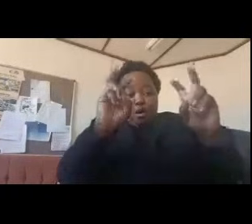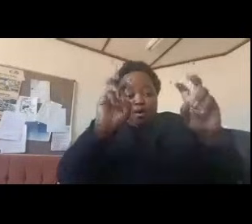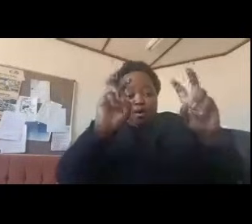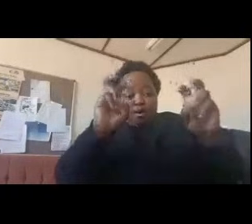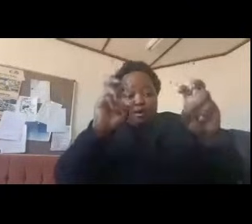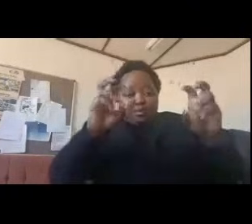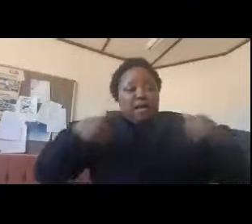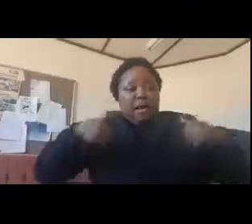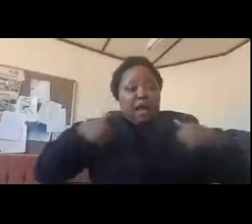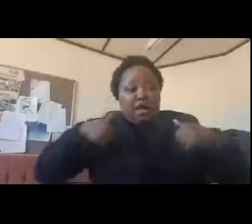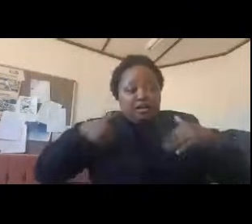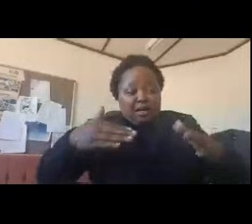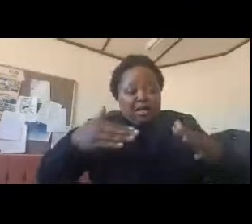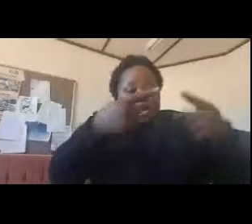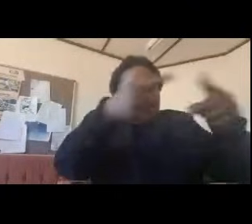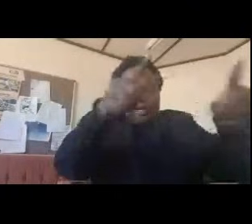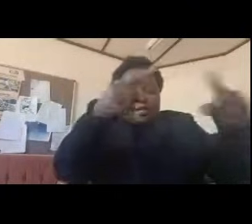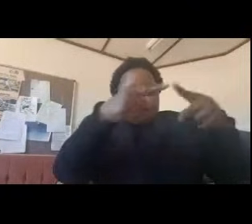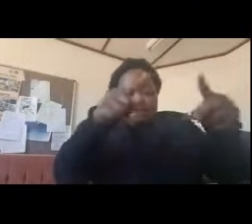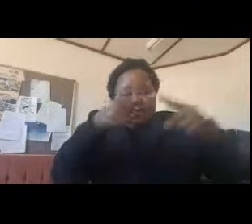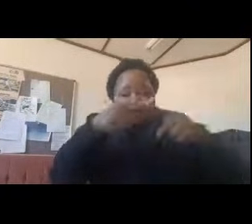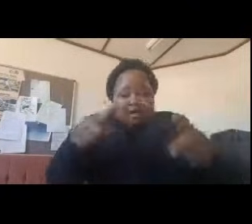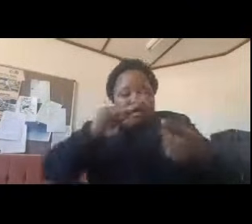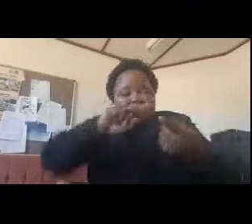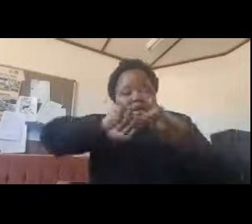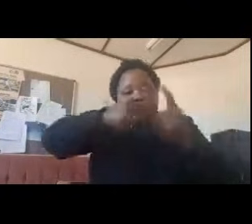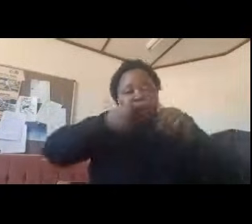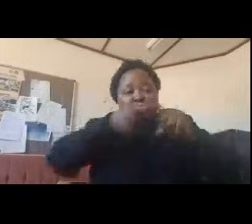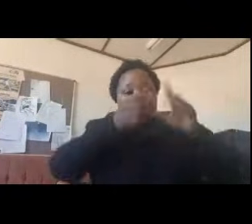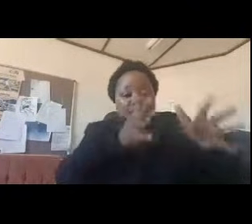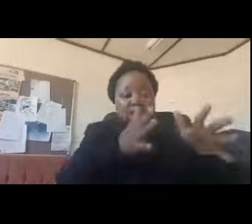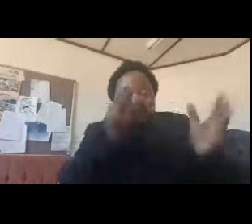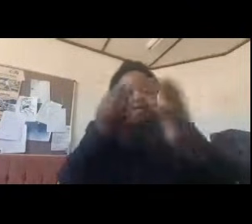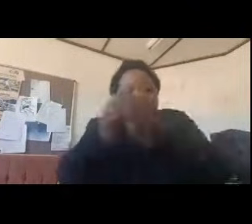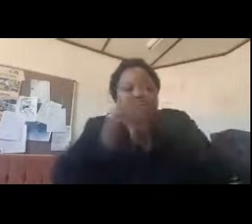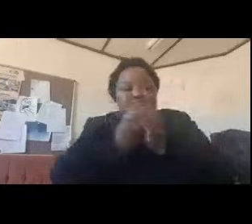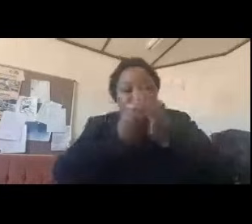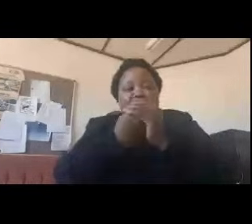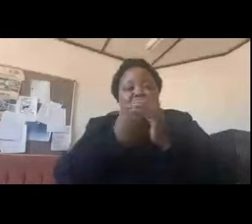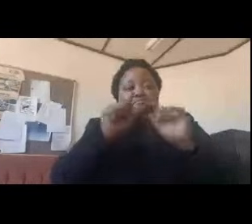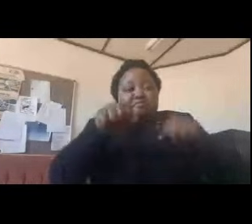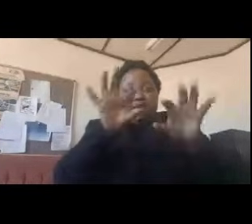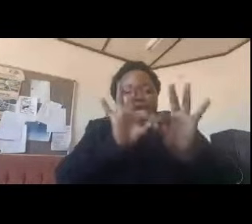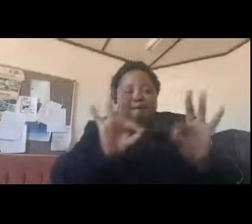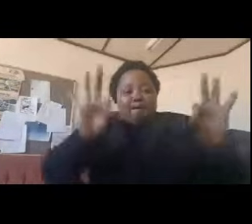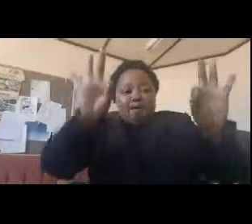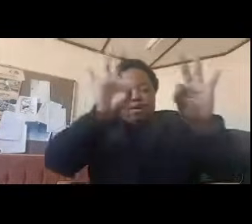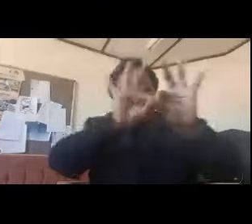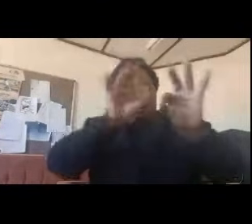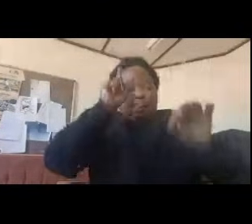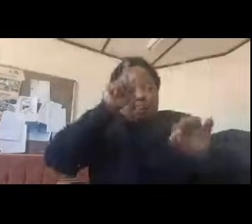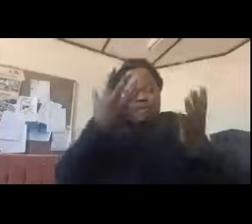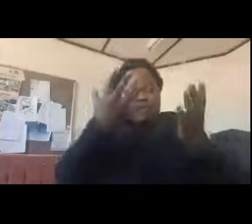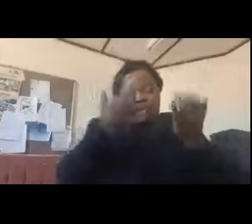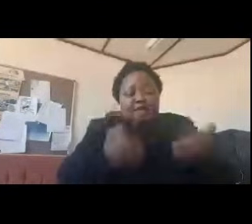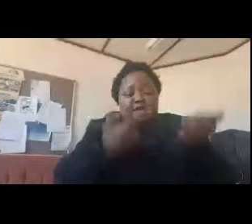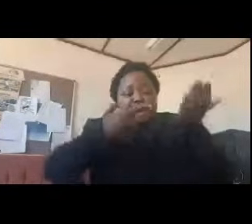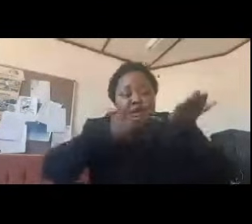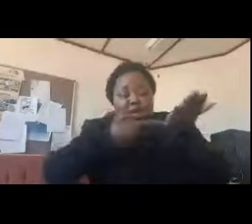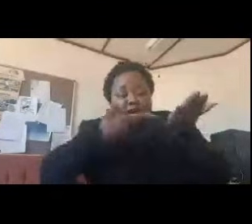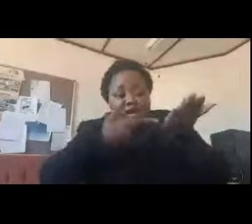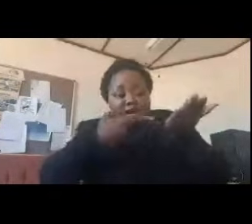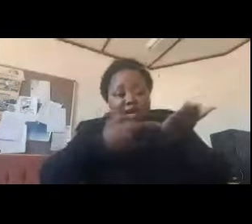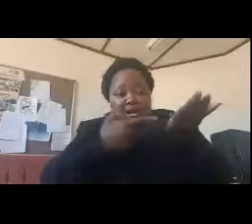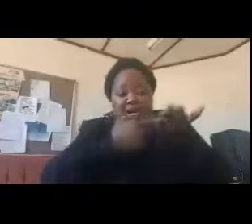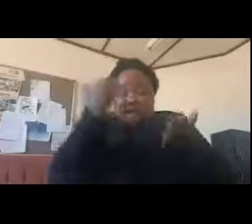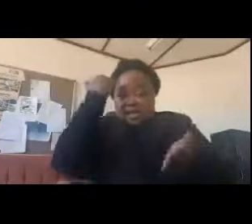different stakeholders, as organizations, it is important that first we do have technical expertise or support of